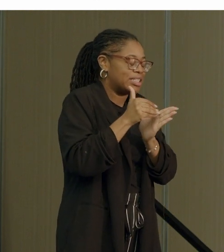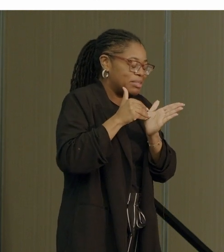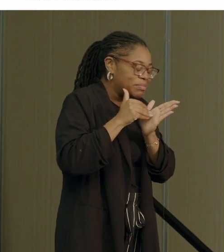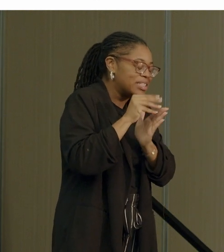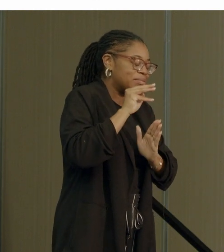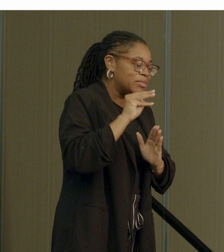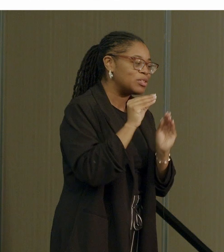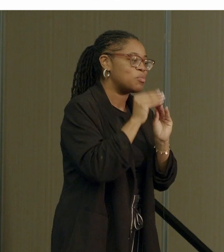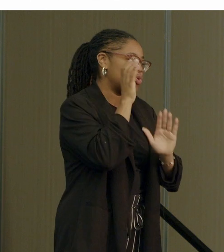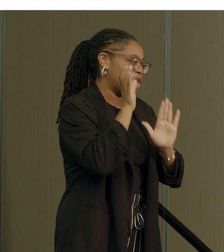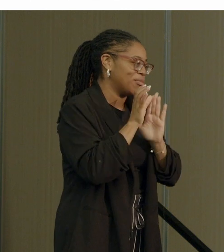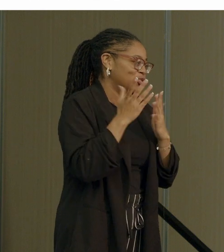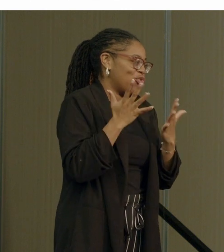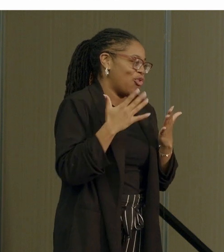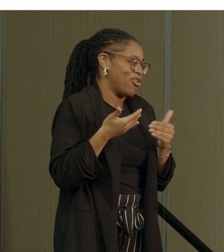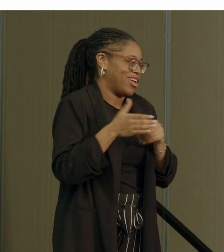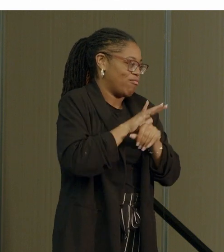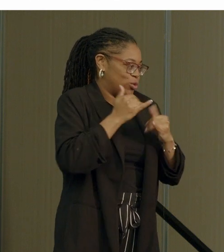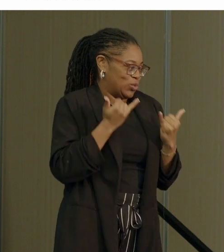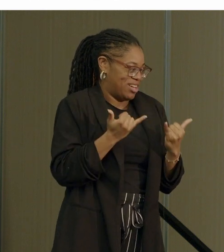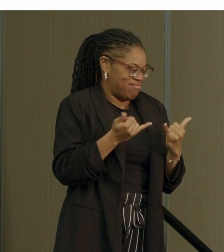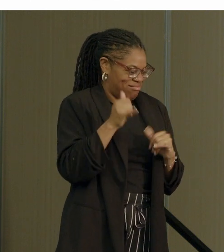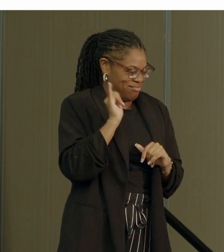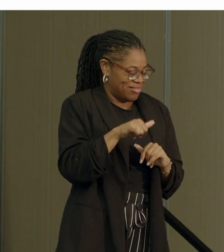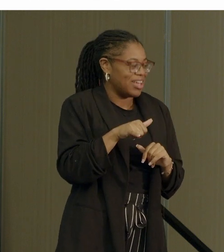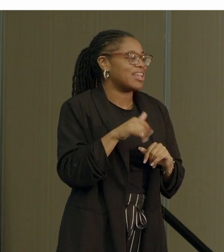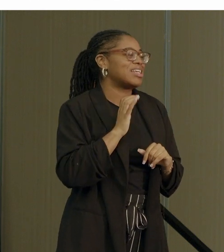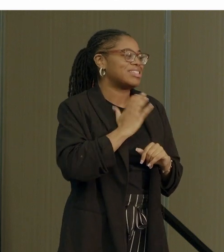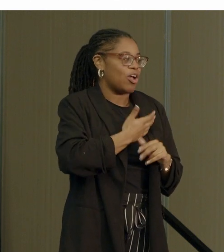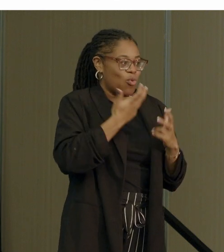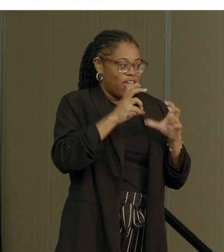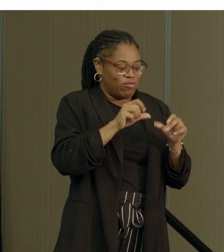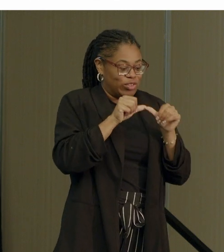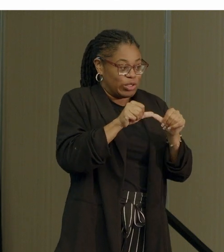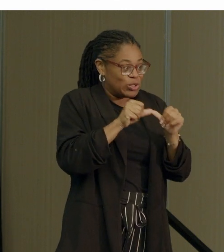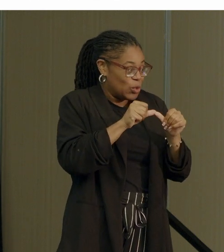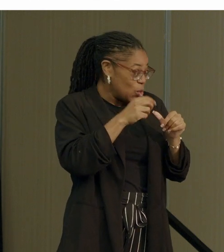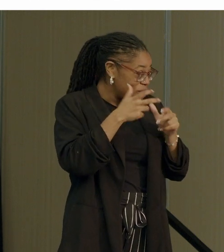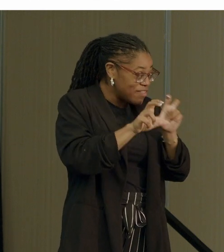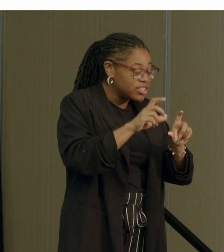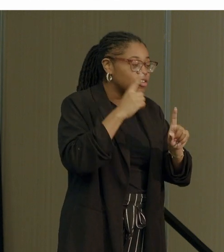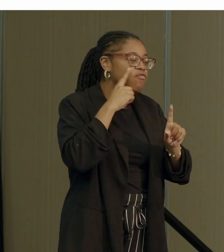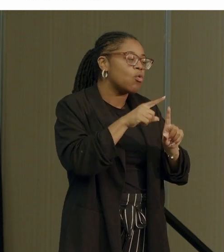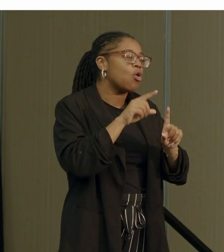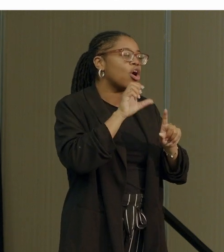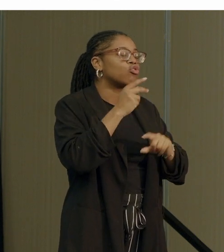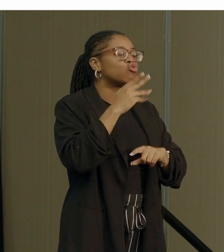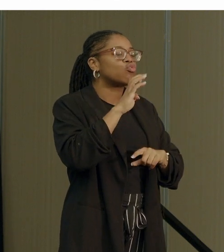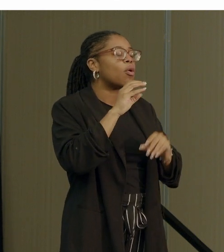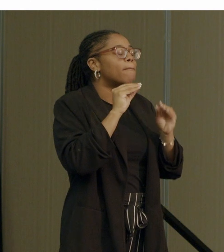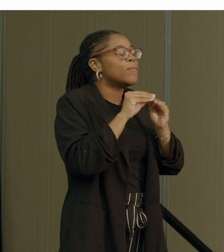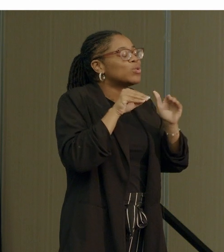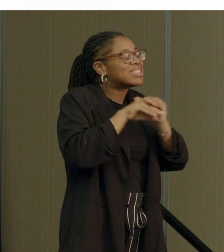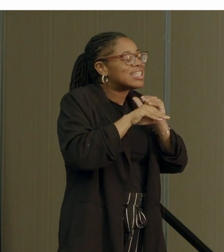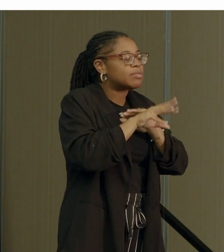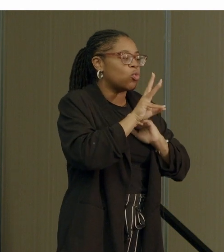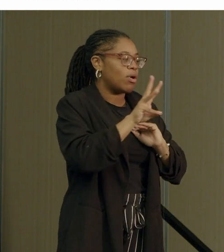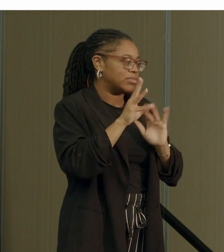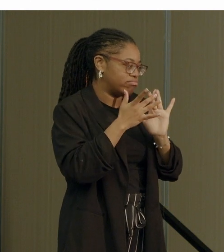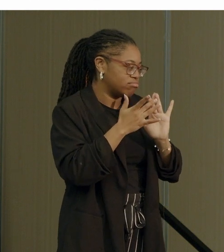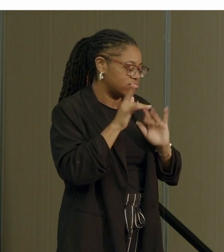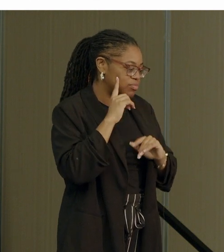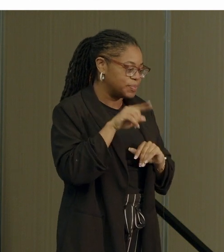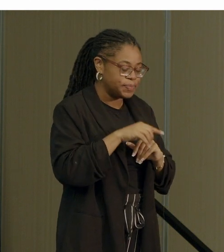more images than we already covered today. And this is, again, our efforts to continue investing on making Chrome the most accessible browser.